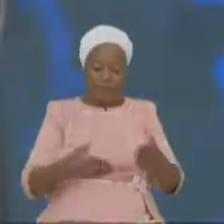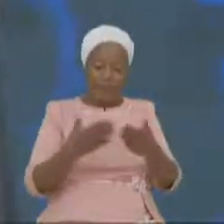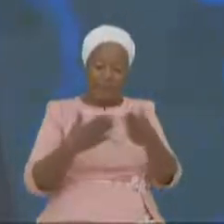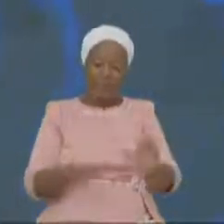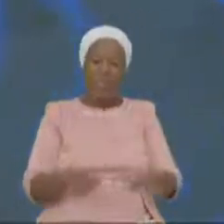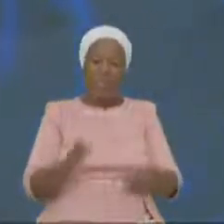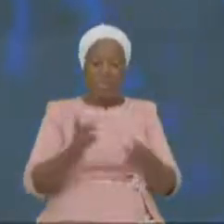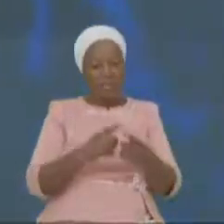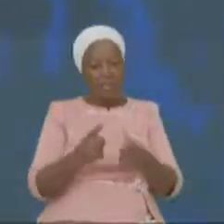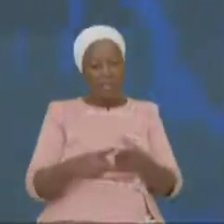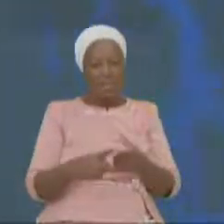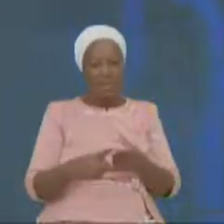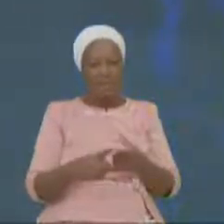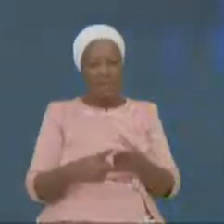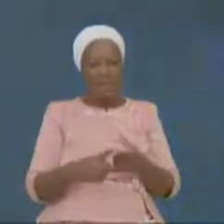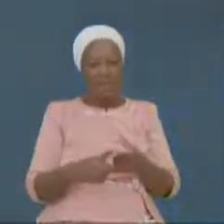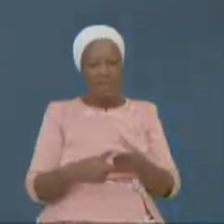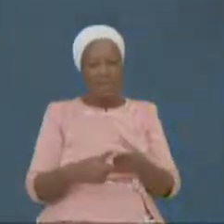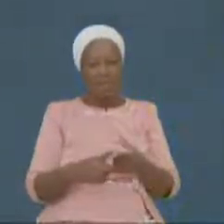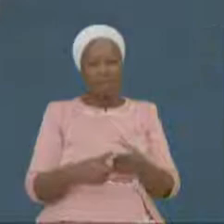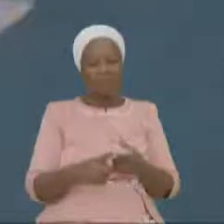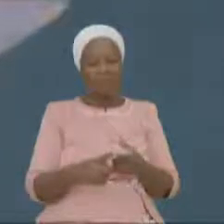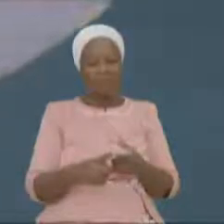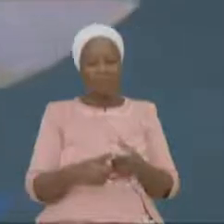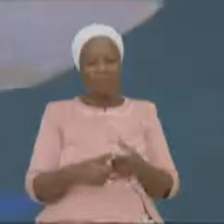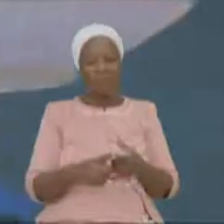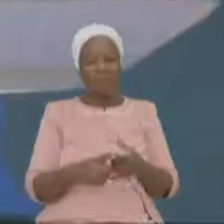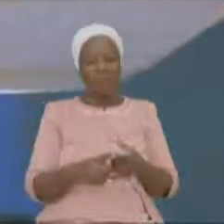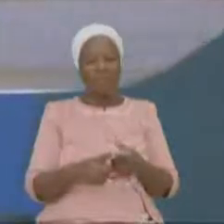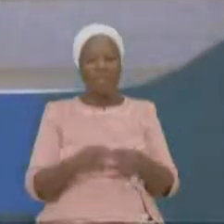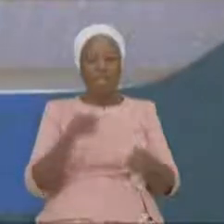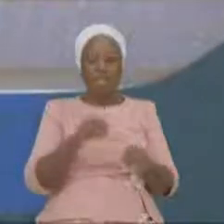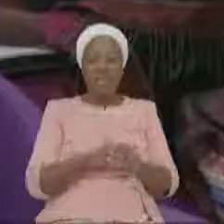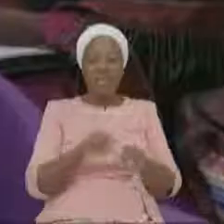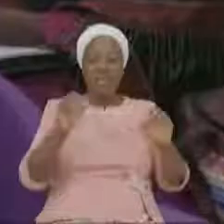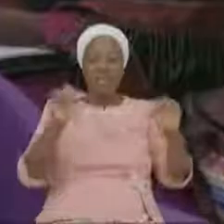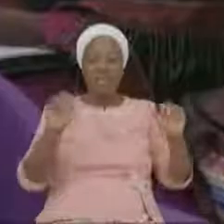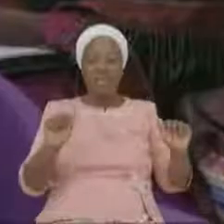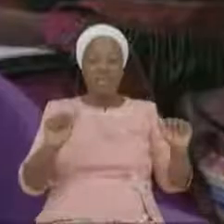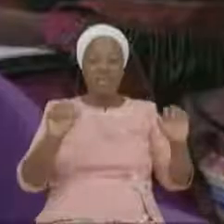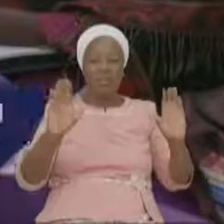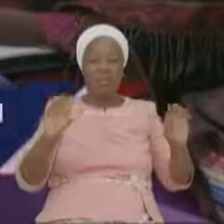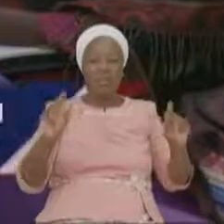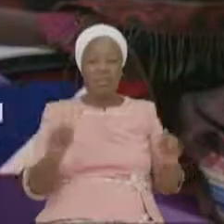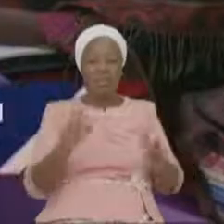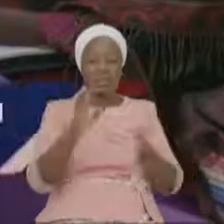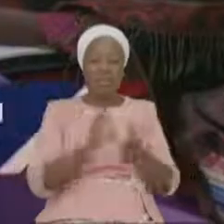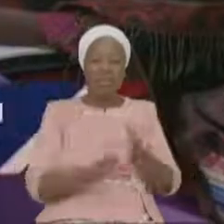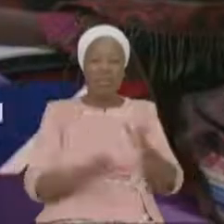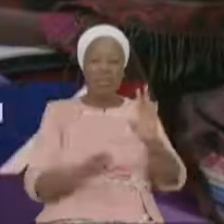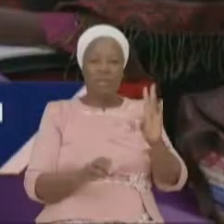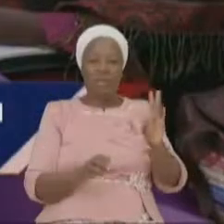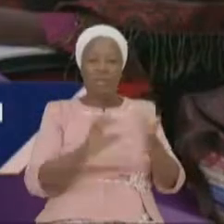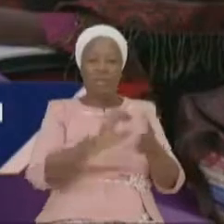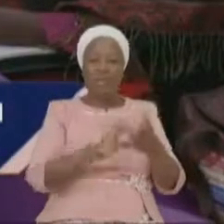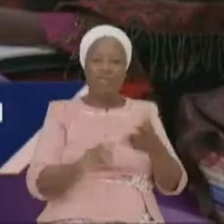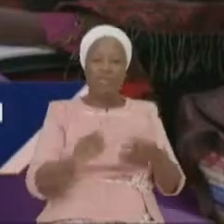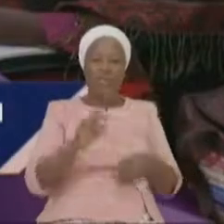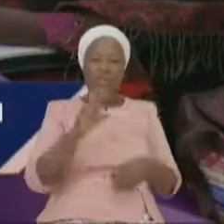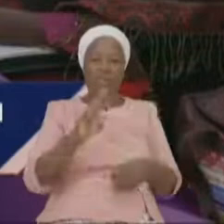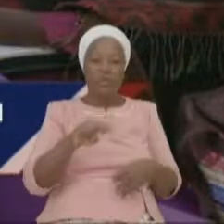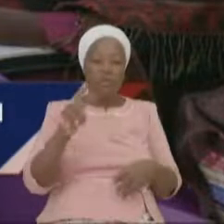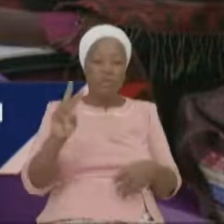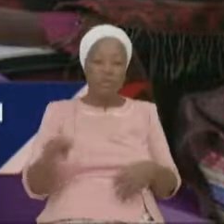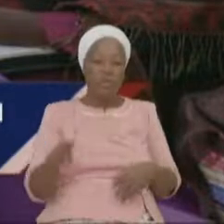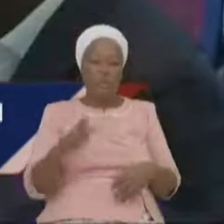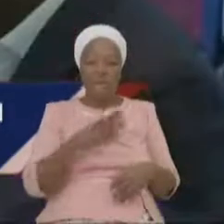death. Look at this in Acts chapter 7, reading from verse 22. Acts chapter 7, verse 22,